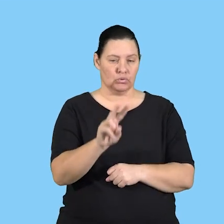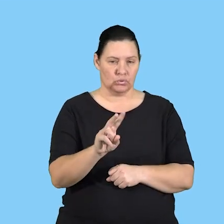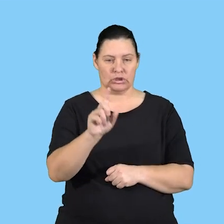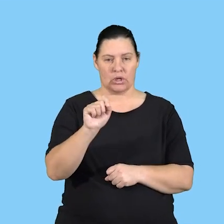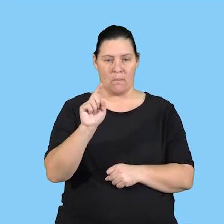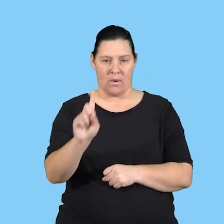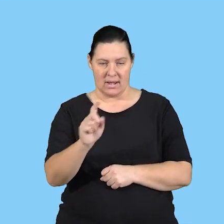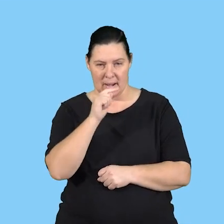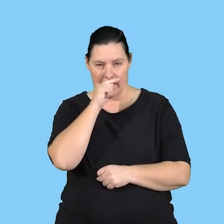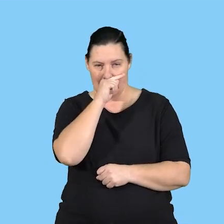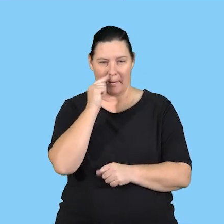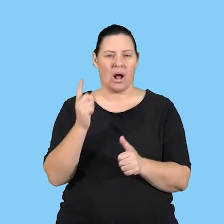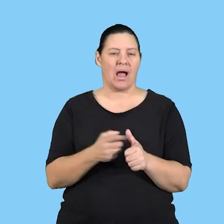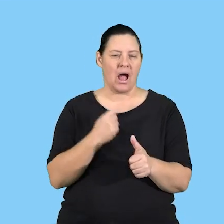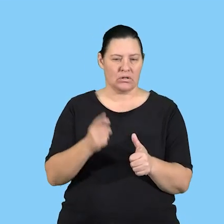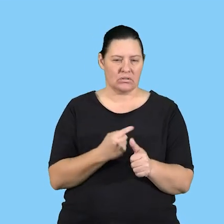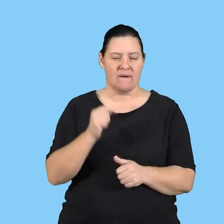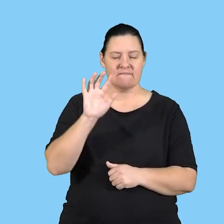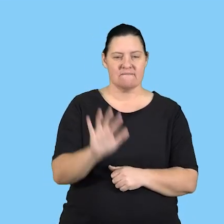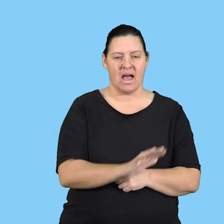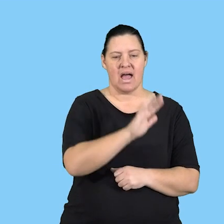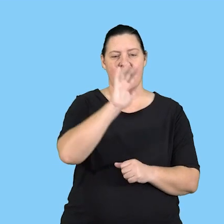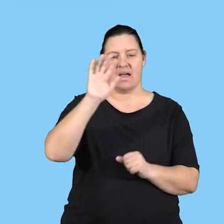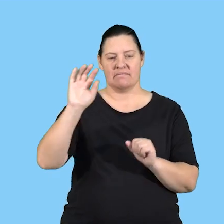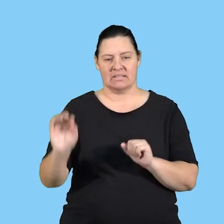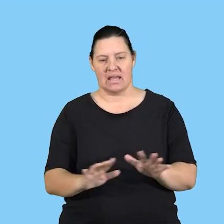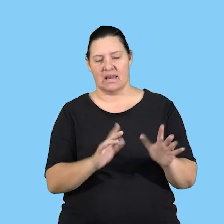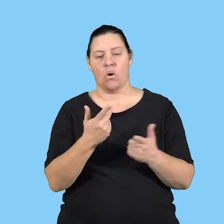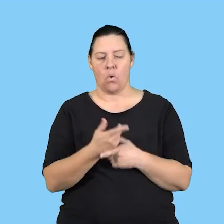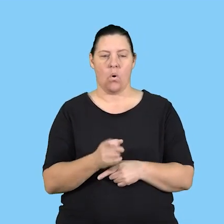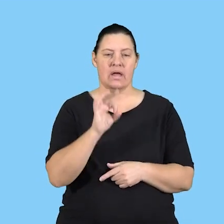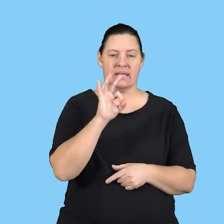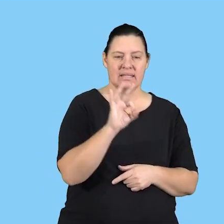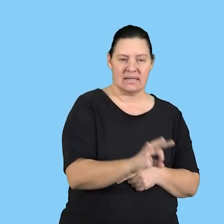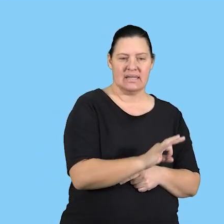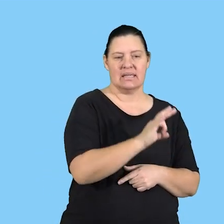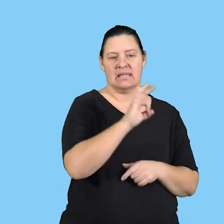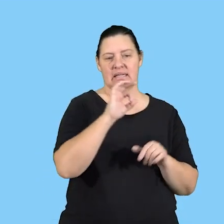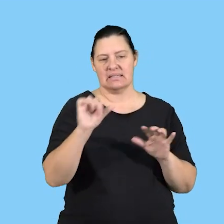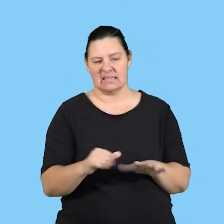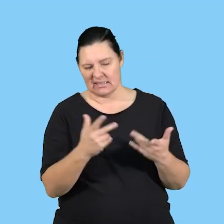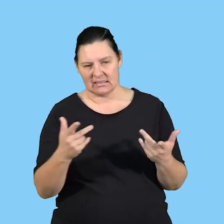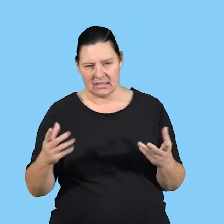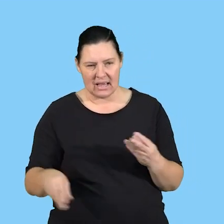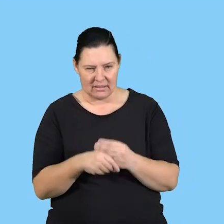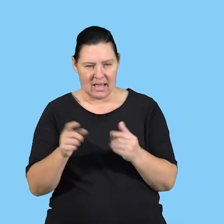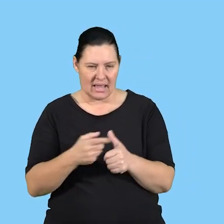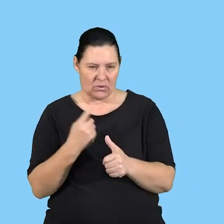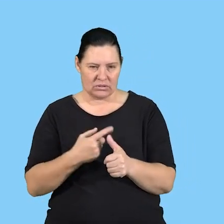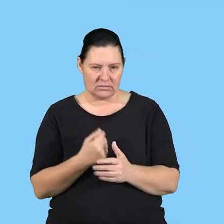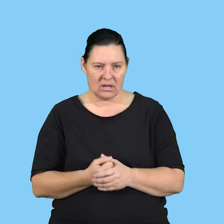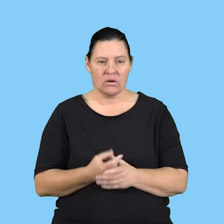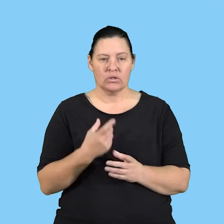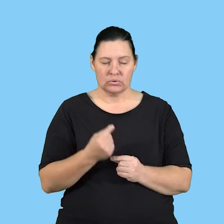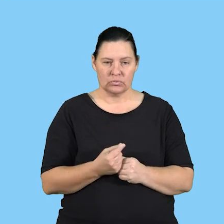Term 1. So they're busy counting in multiples of 5 and in 3 and so on. So what